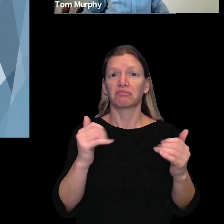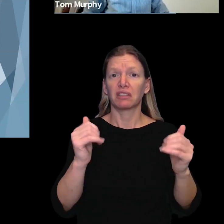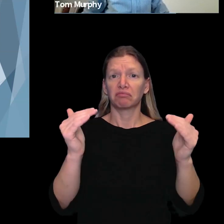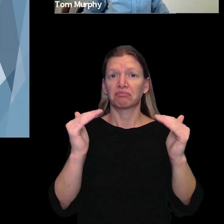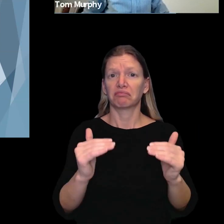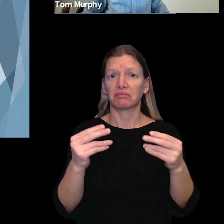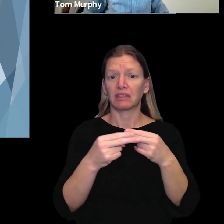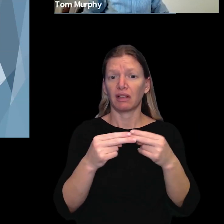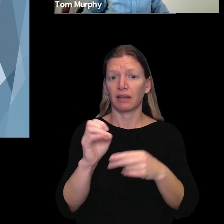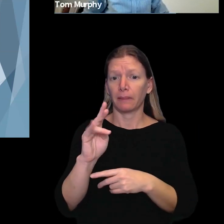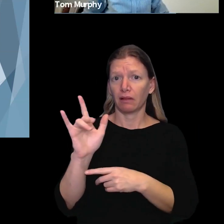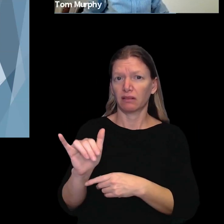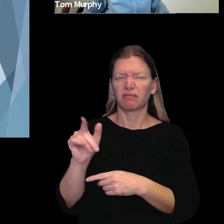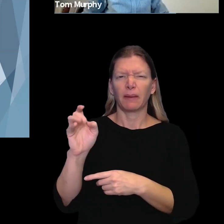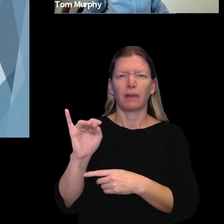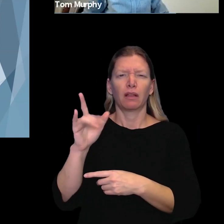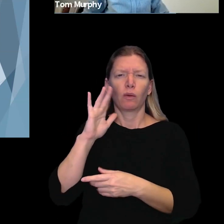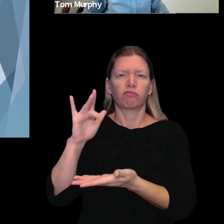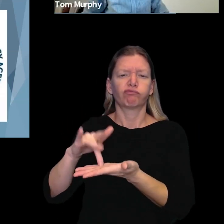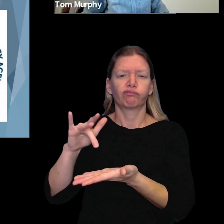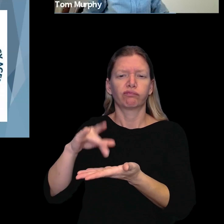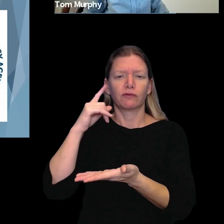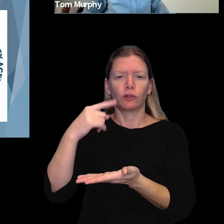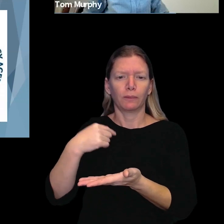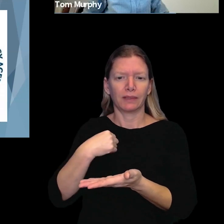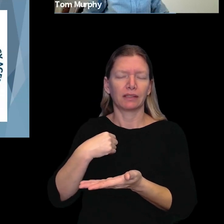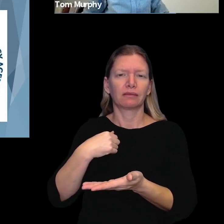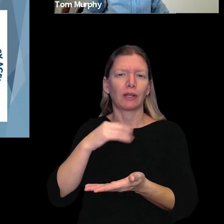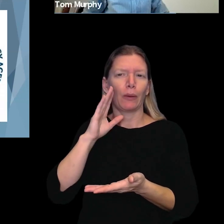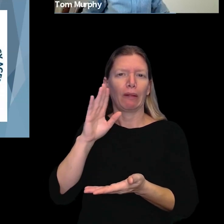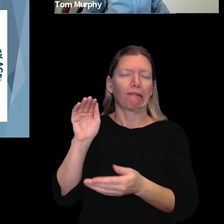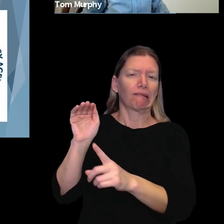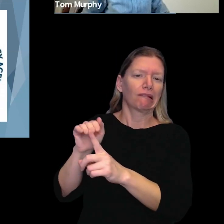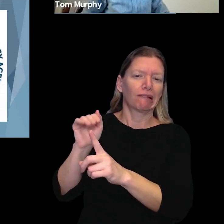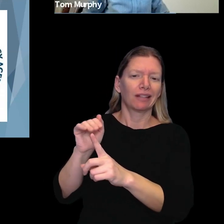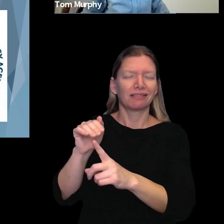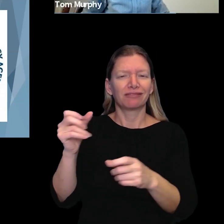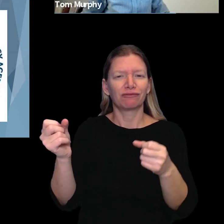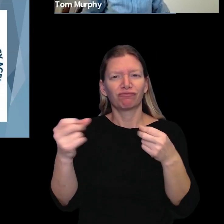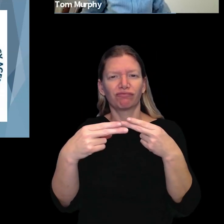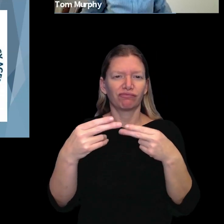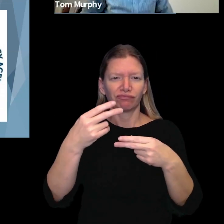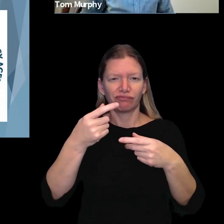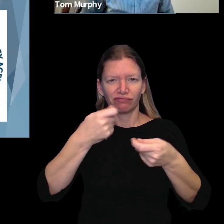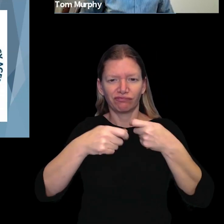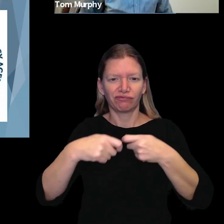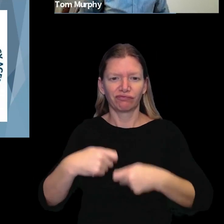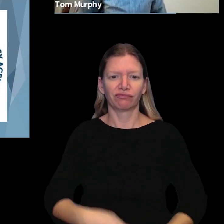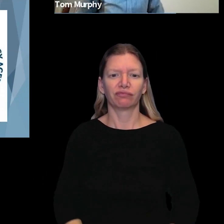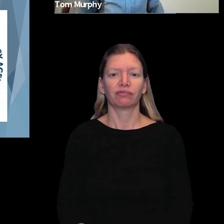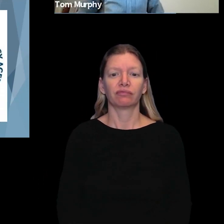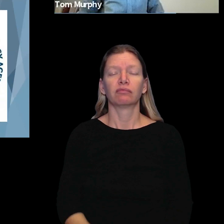You can go to the next slide, Emily. Emily will be working the PowerPoint, so I'll need to prompt for